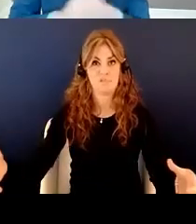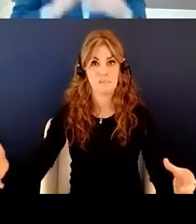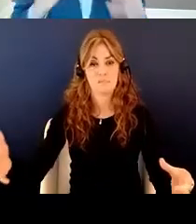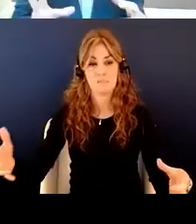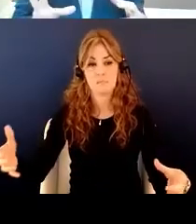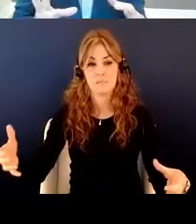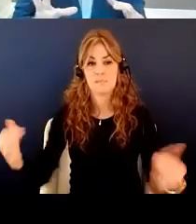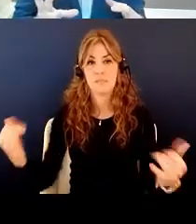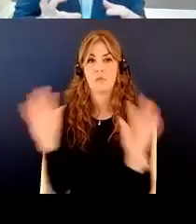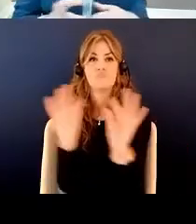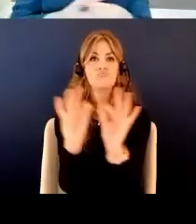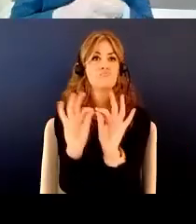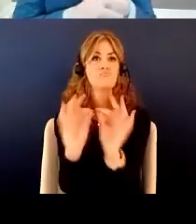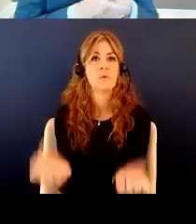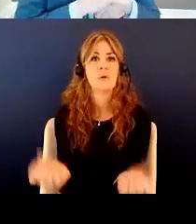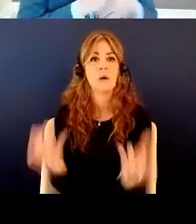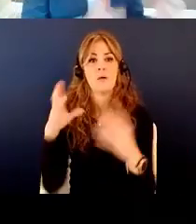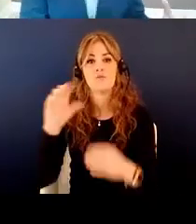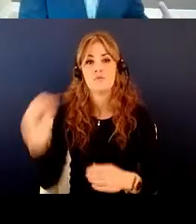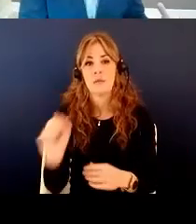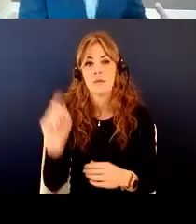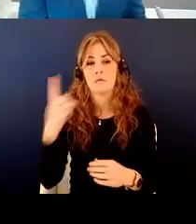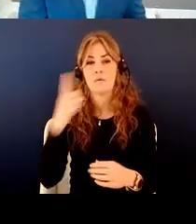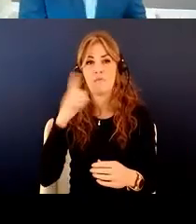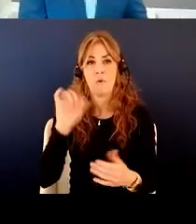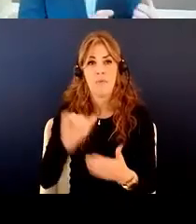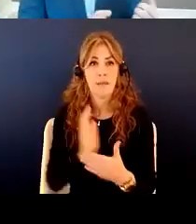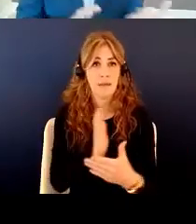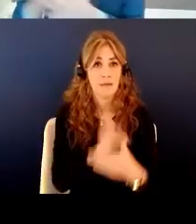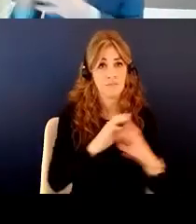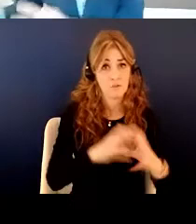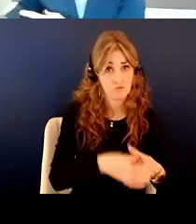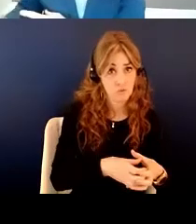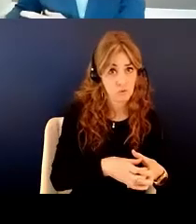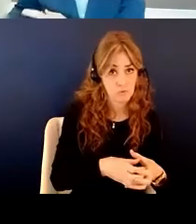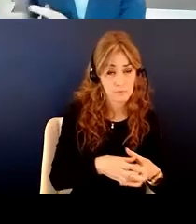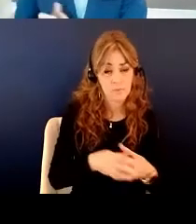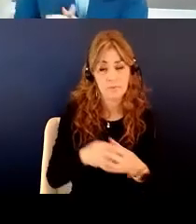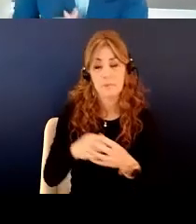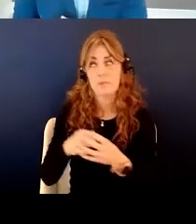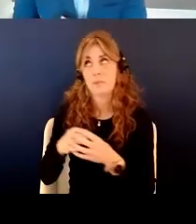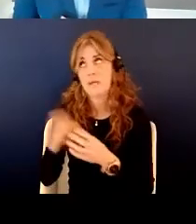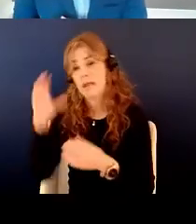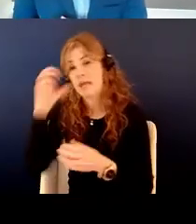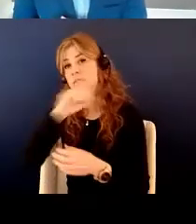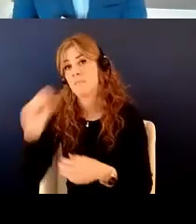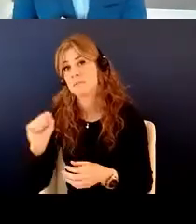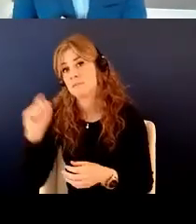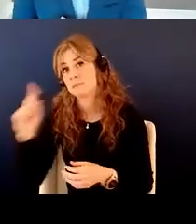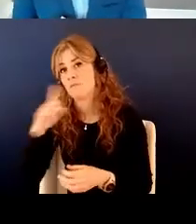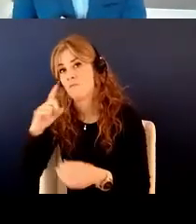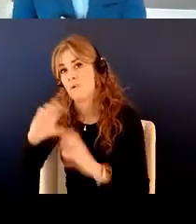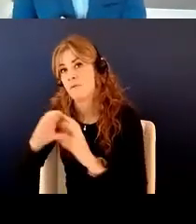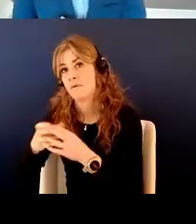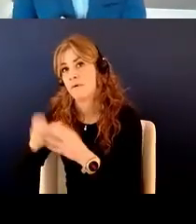to estimate the standard deviation for the intervention group, and you're going to estimate the standard deviation for the comparison group.